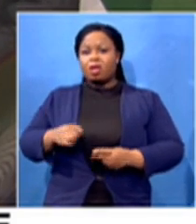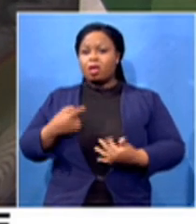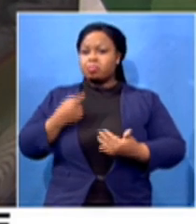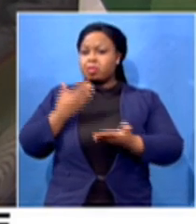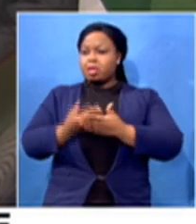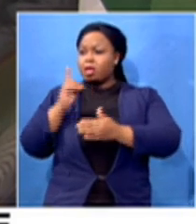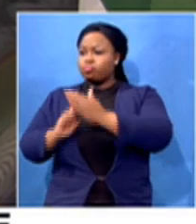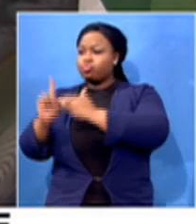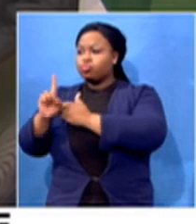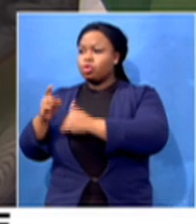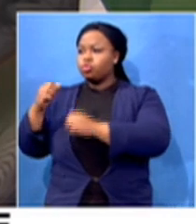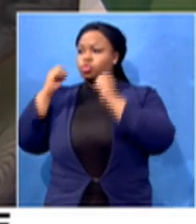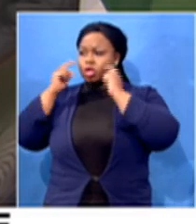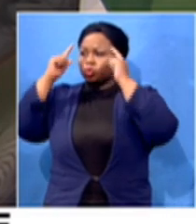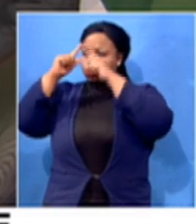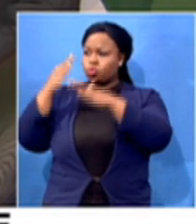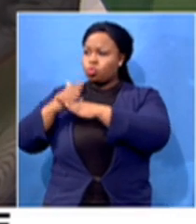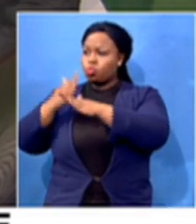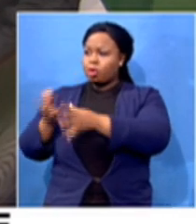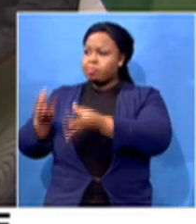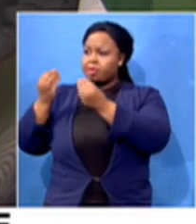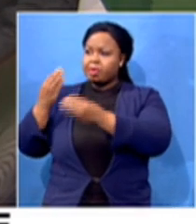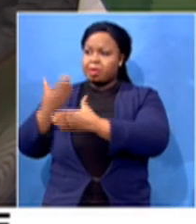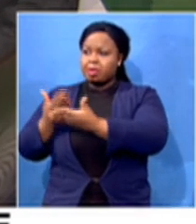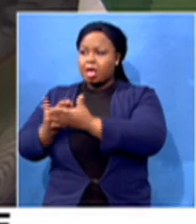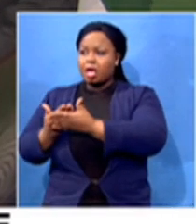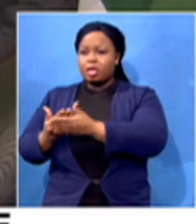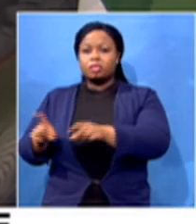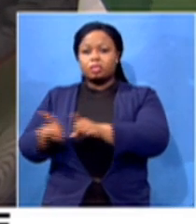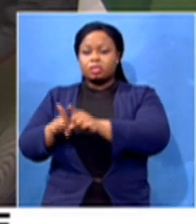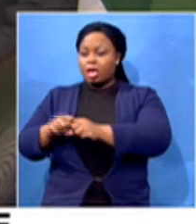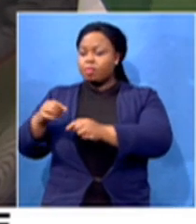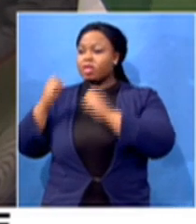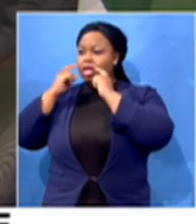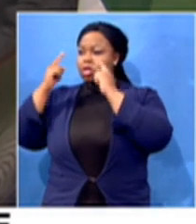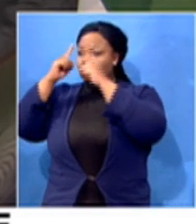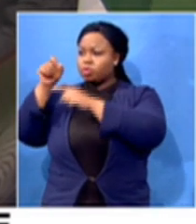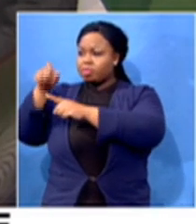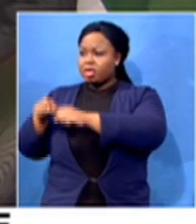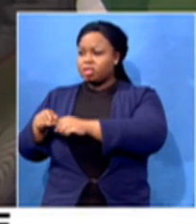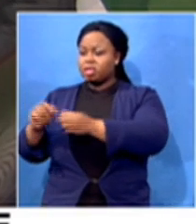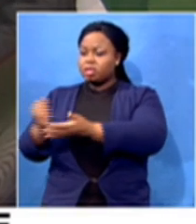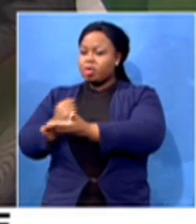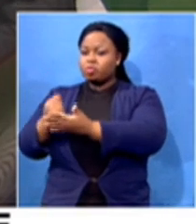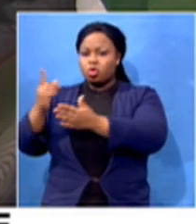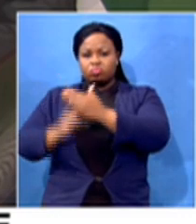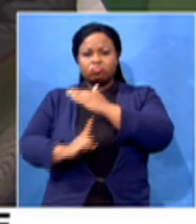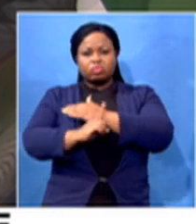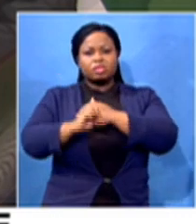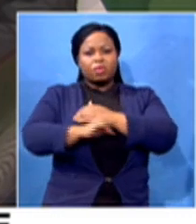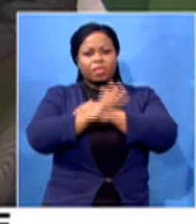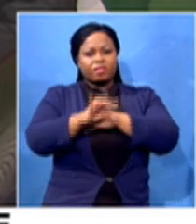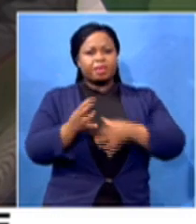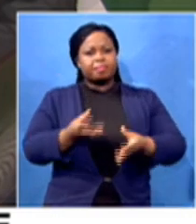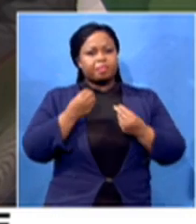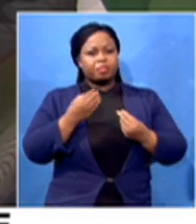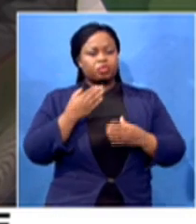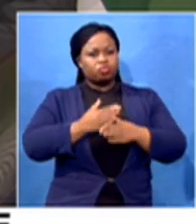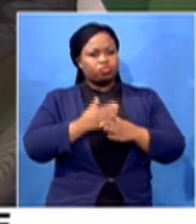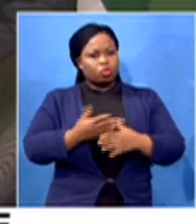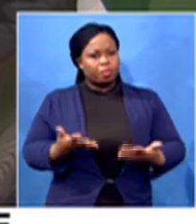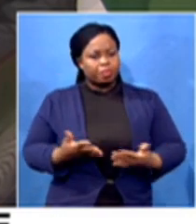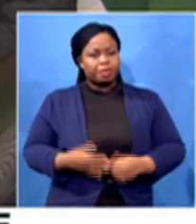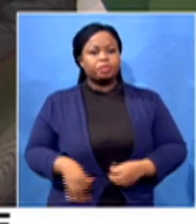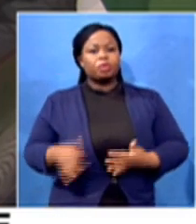get a job, or a Mosotho who's holding a Lesotho passport can go into South Africa and get a job? Prime Minister, for Lesotho or for